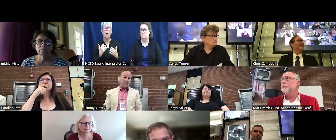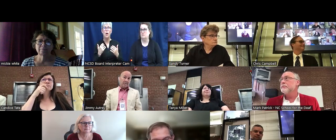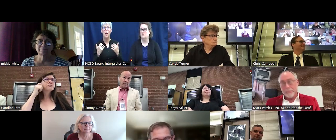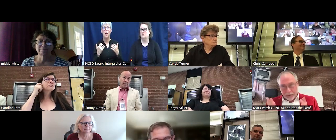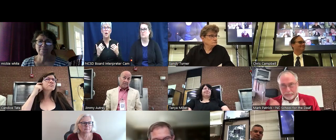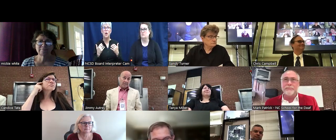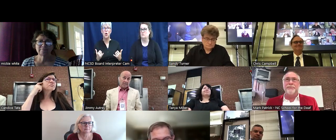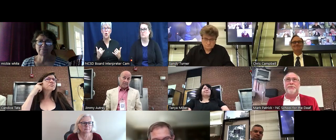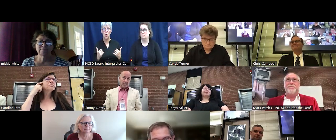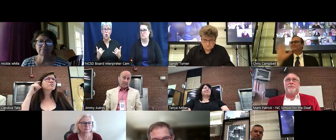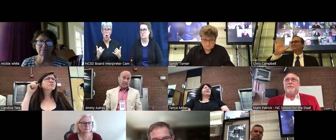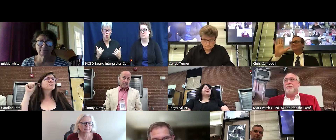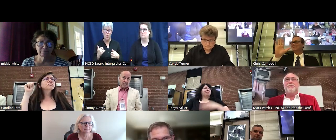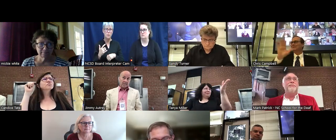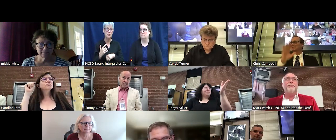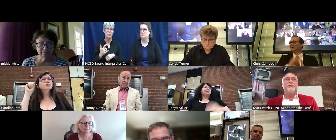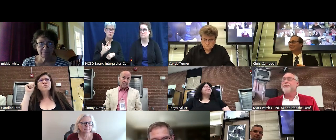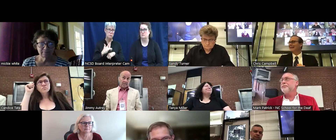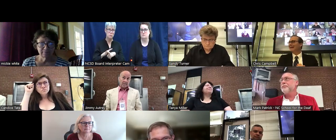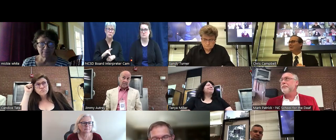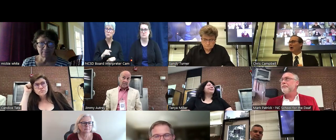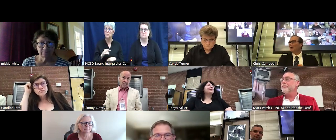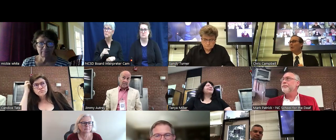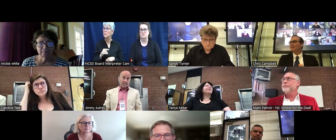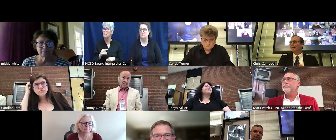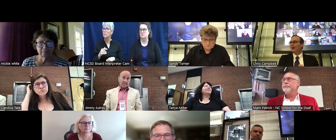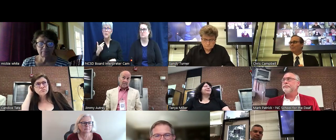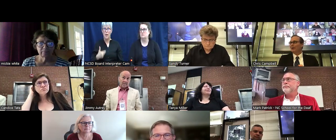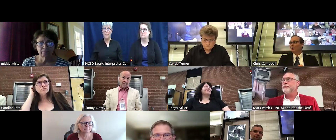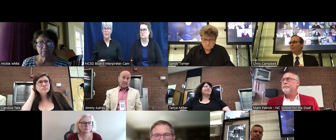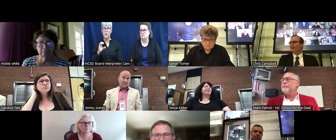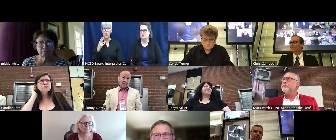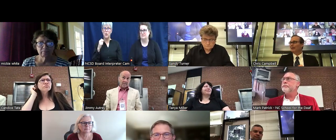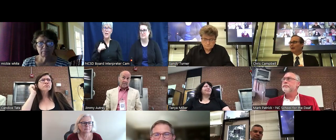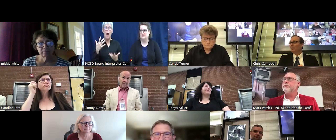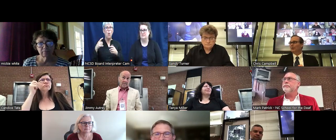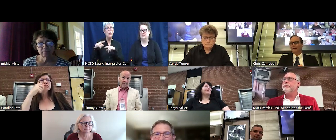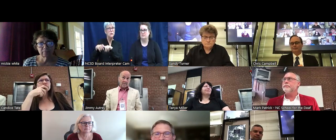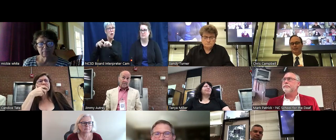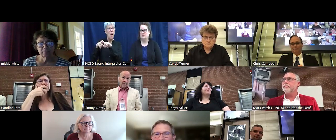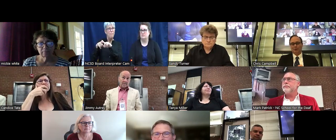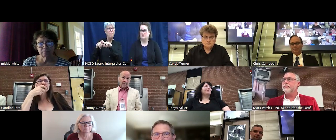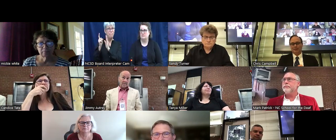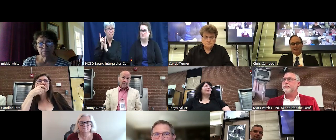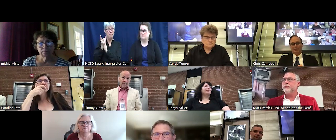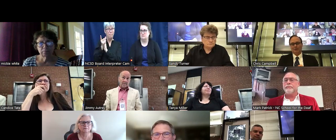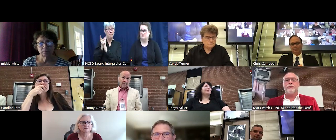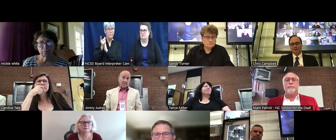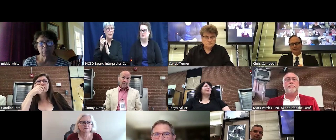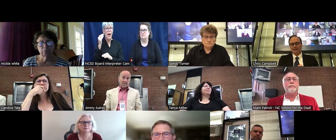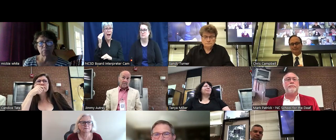Right. This is Chris. So I want to stop here because I know that